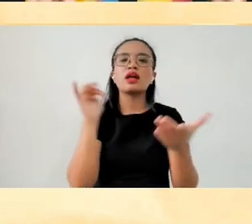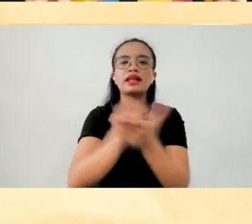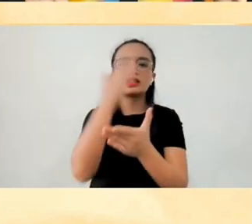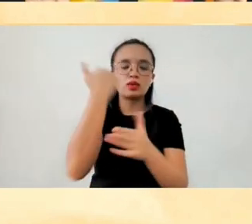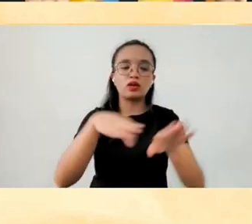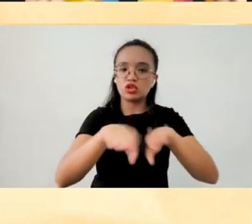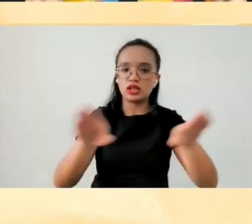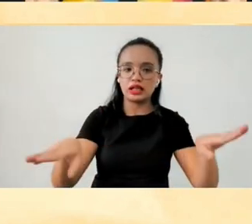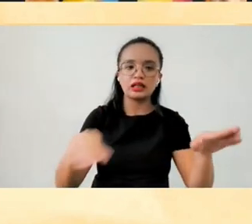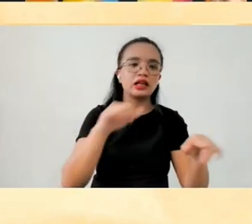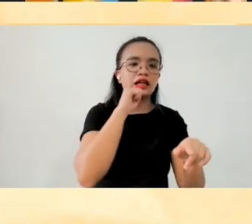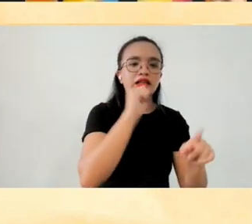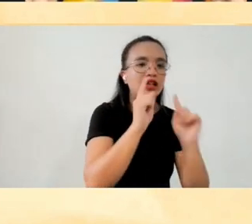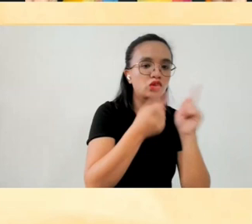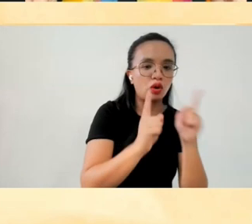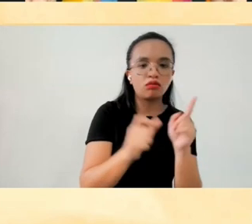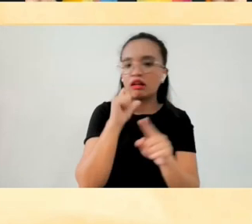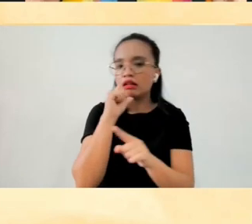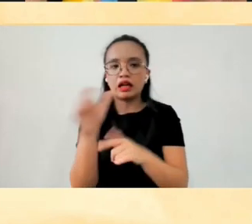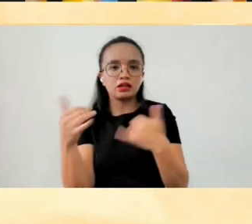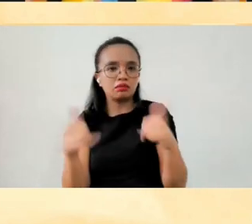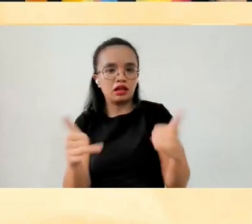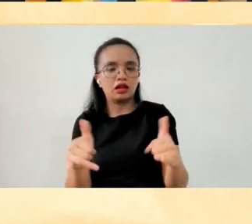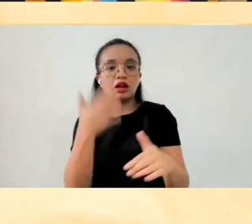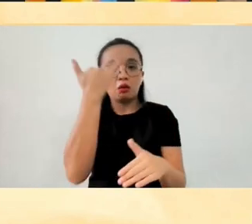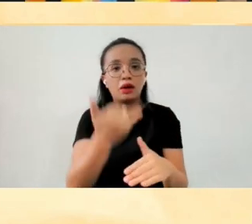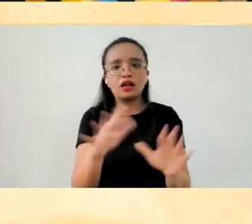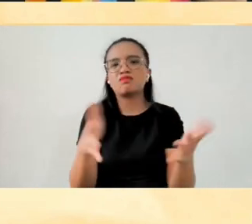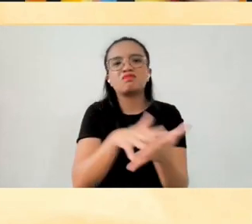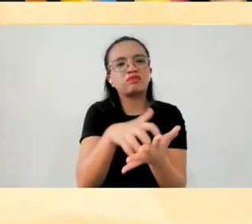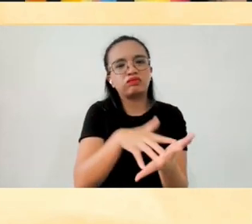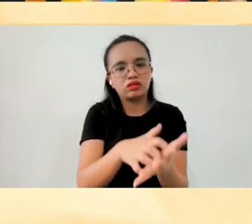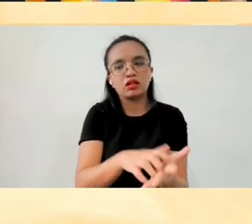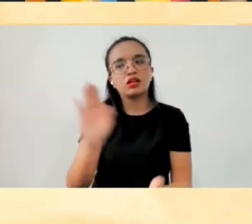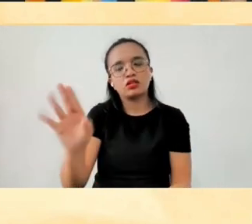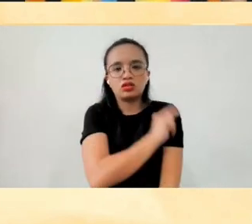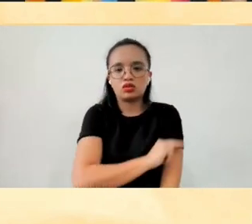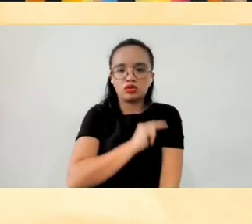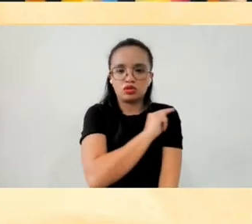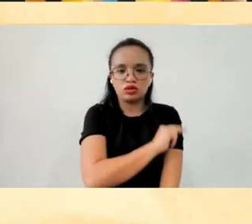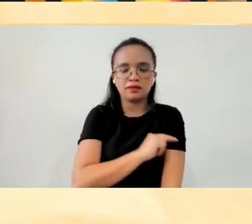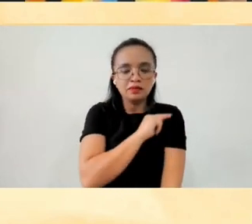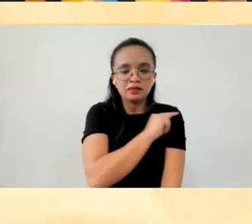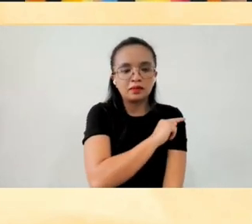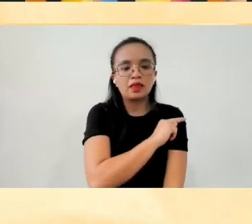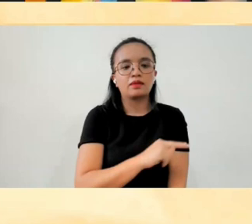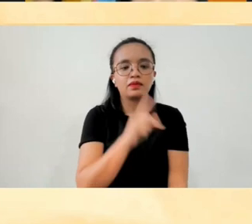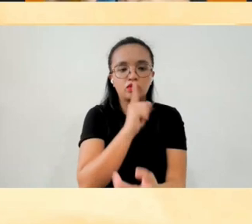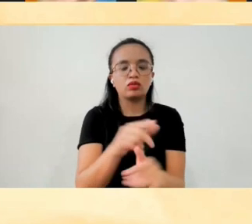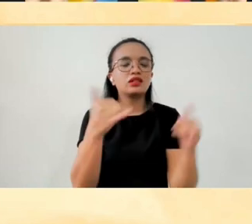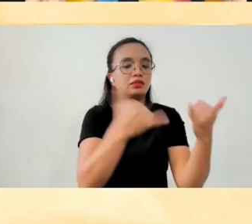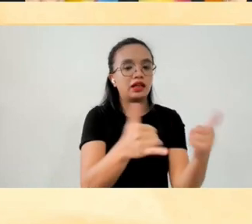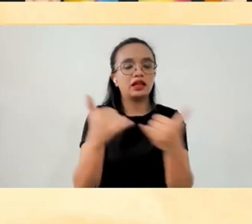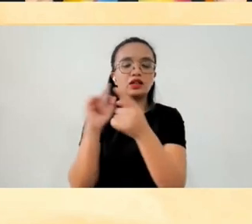in children because they are powerless, and the natural way they are, they do play and talk